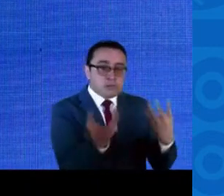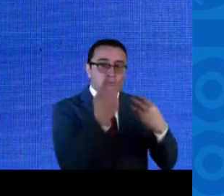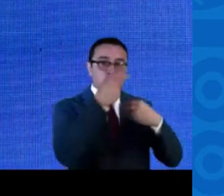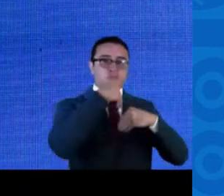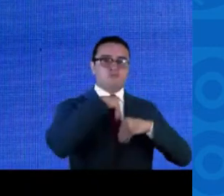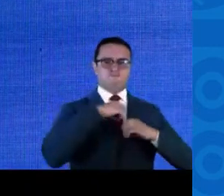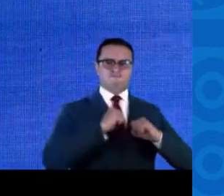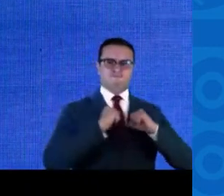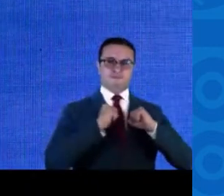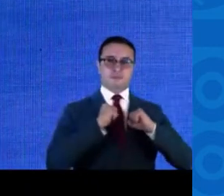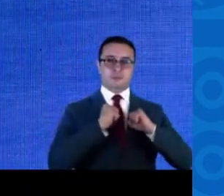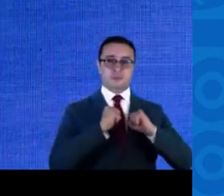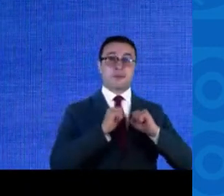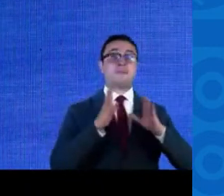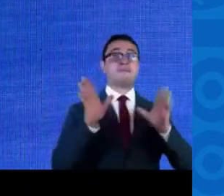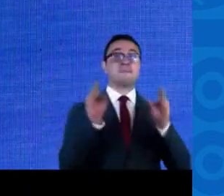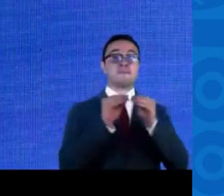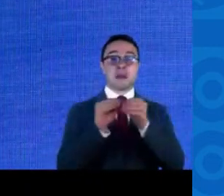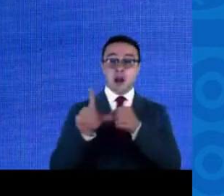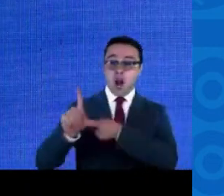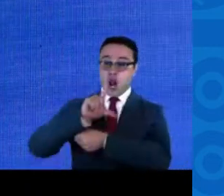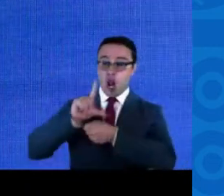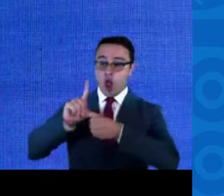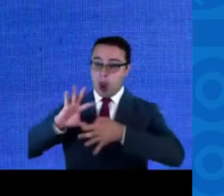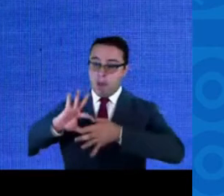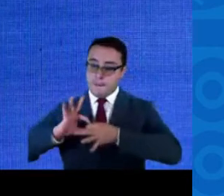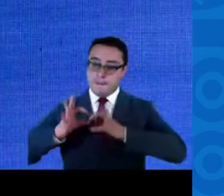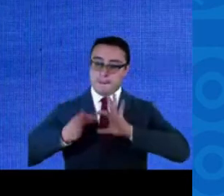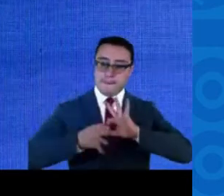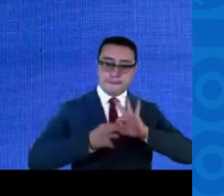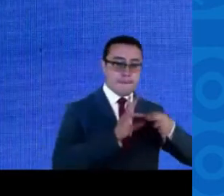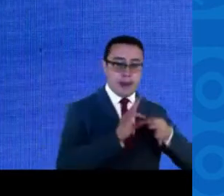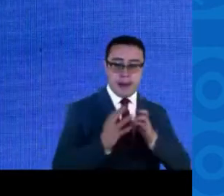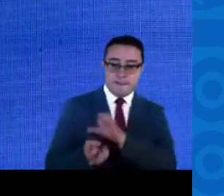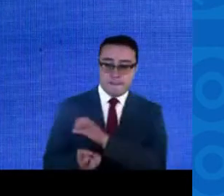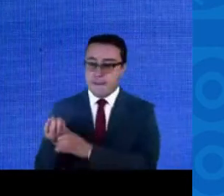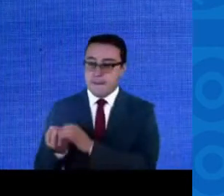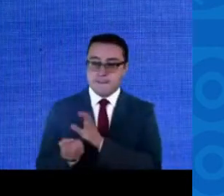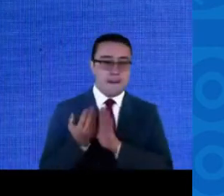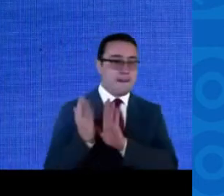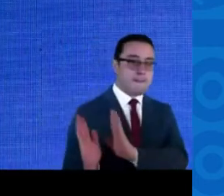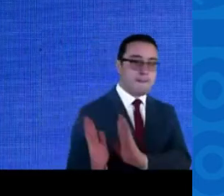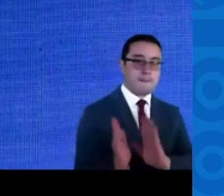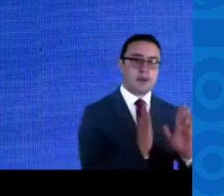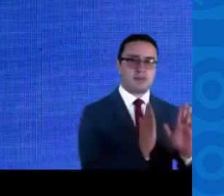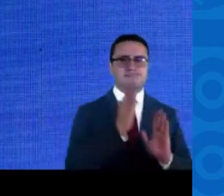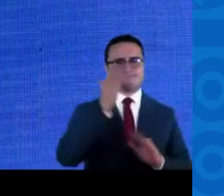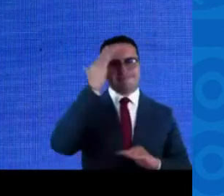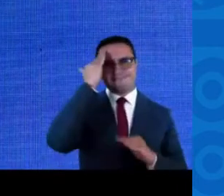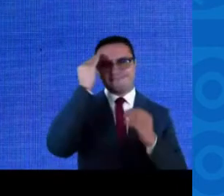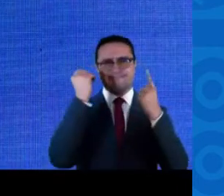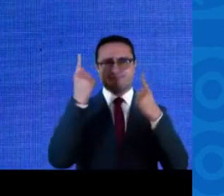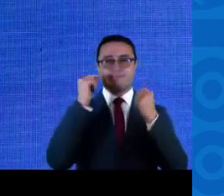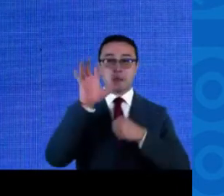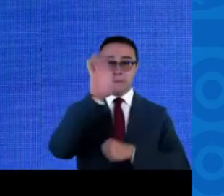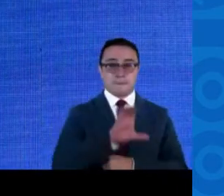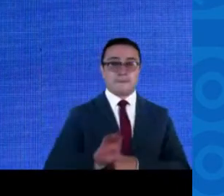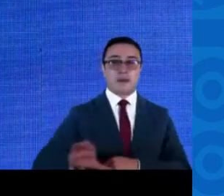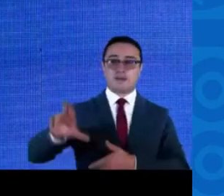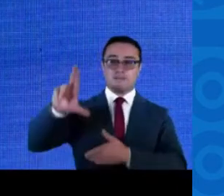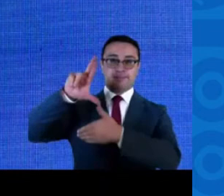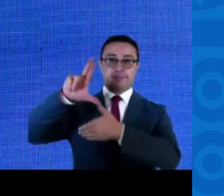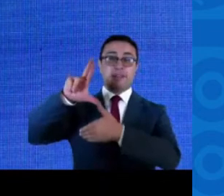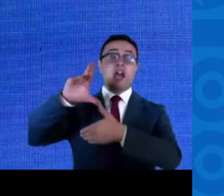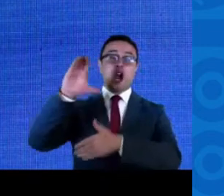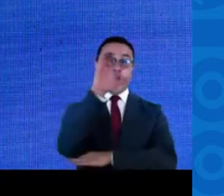importance of micronutrients, products, and the logistics chains, the local chains, and in understanding